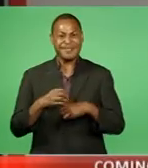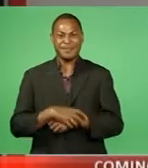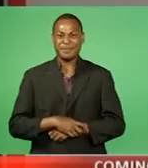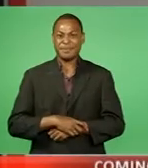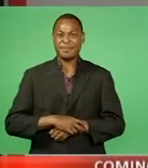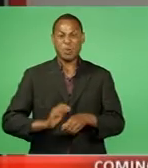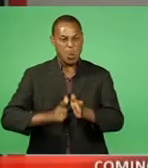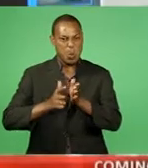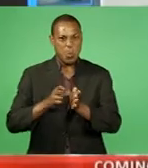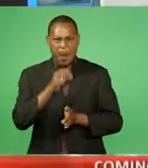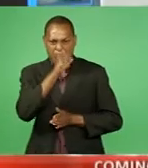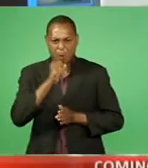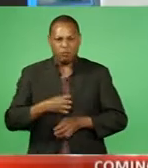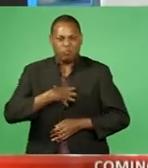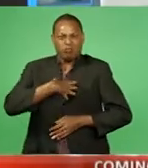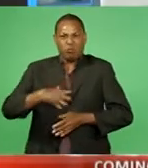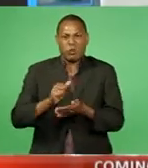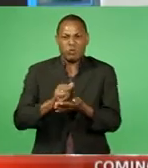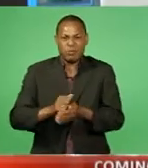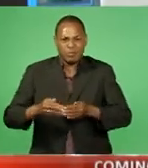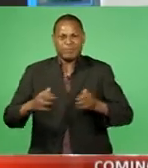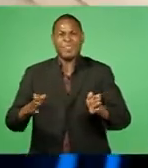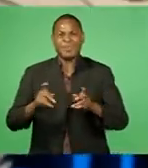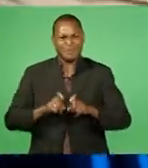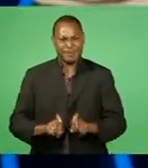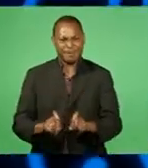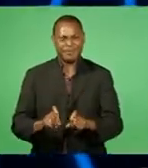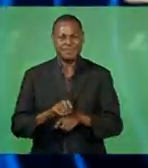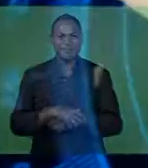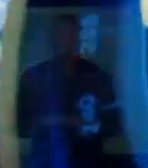And Wunderpark to open more outlets. Stay with us.